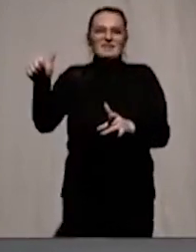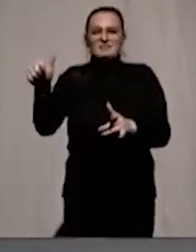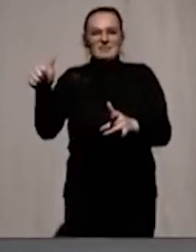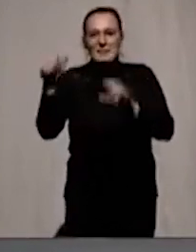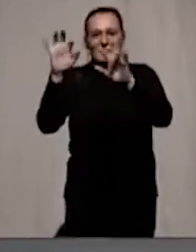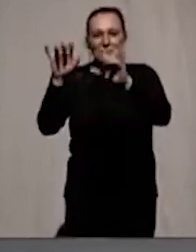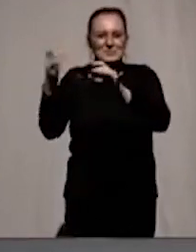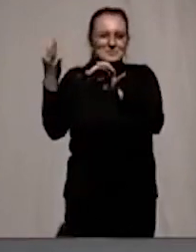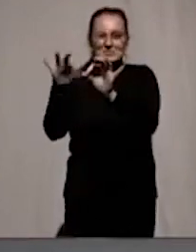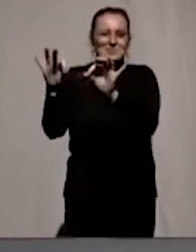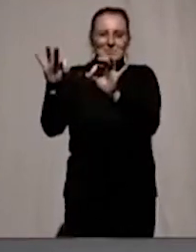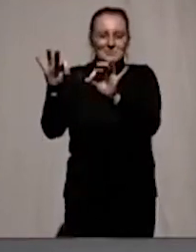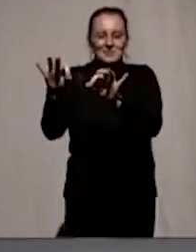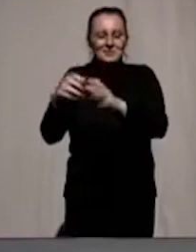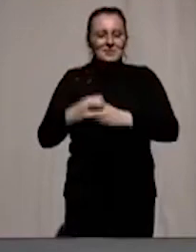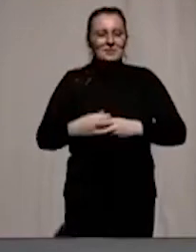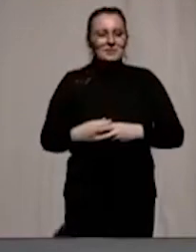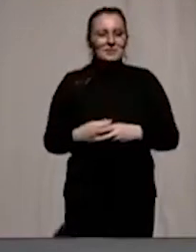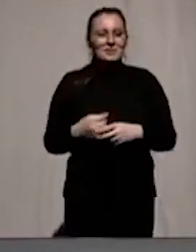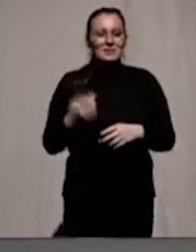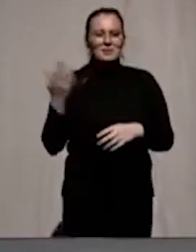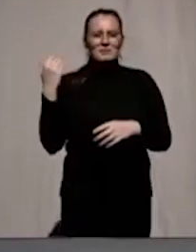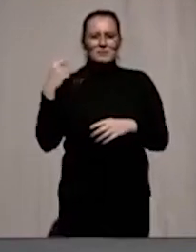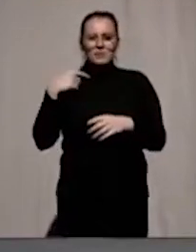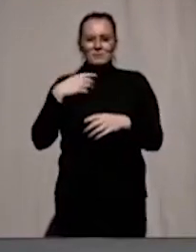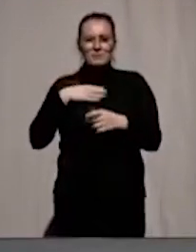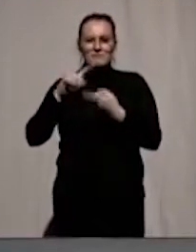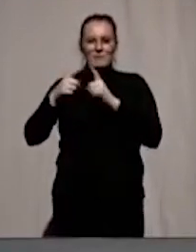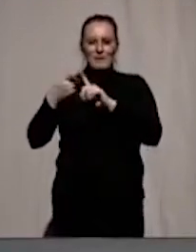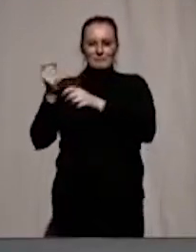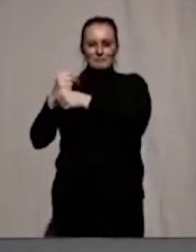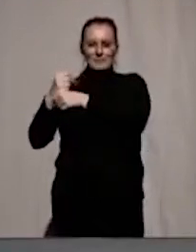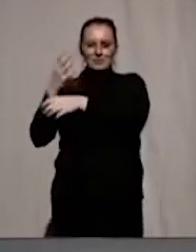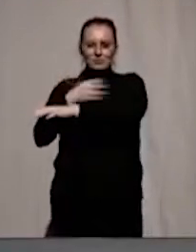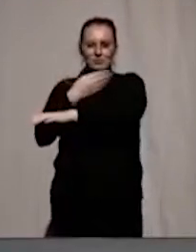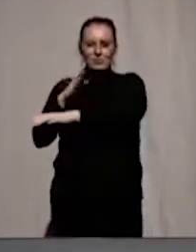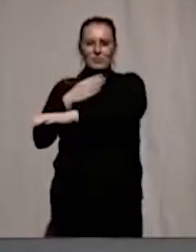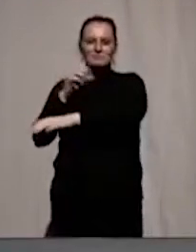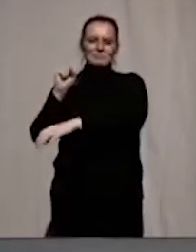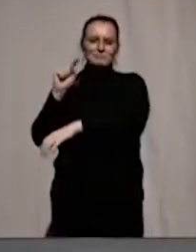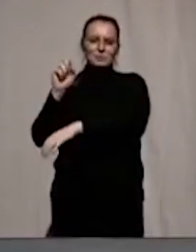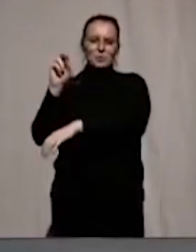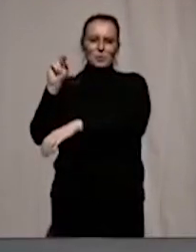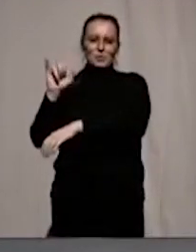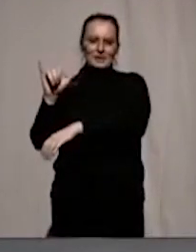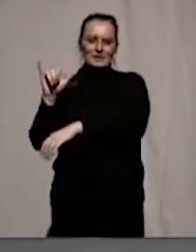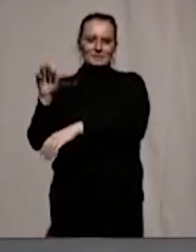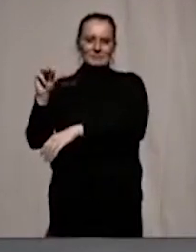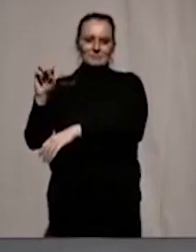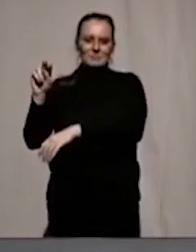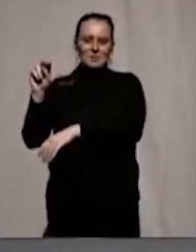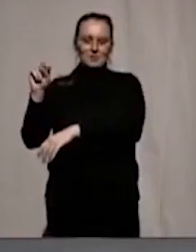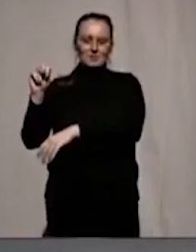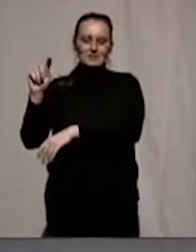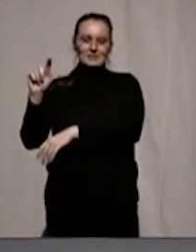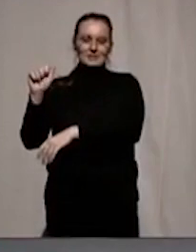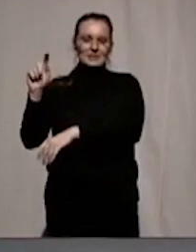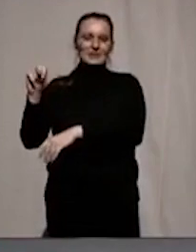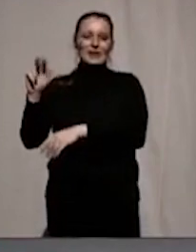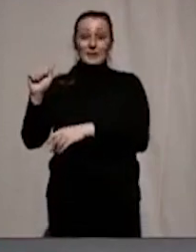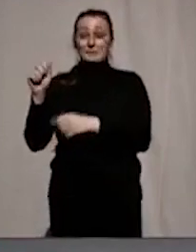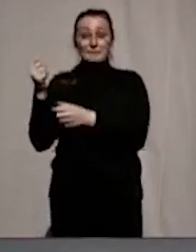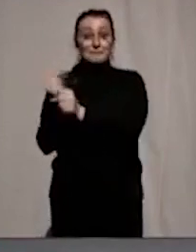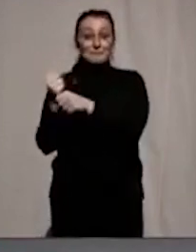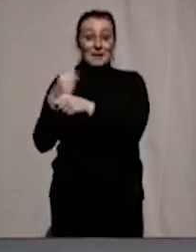instrumental. I was going to use some songs from a friend of mine who goes by the name of Stoney Montana. I was going to do a little plug from him. He provided some instrumentals for us,